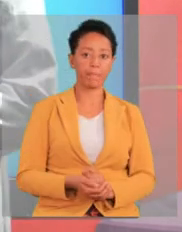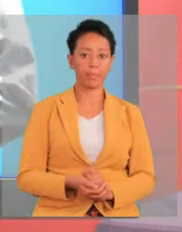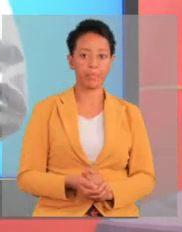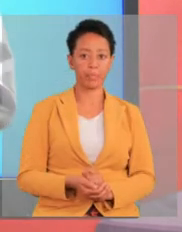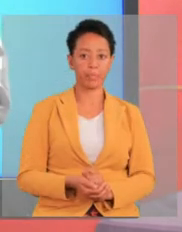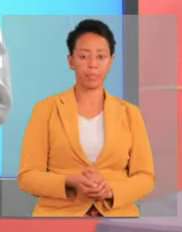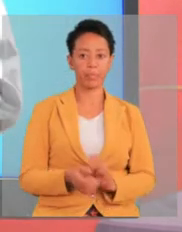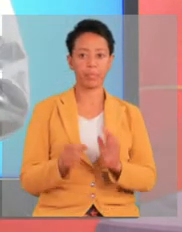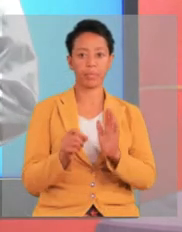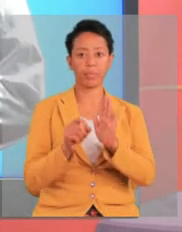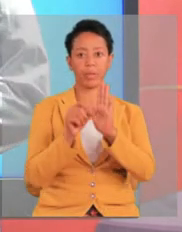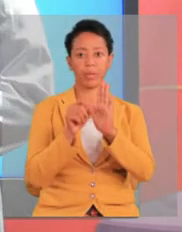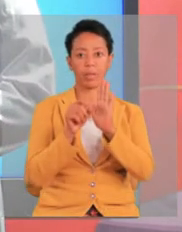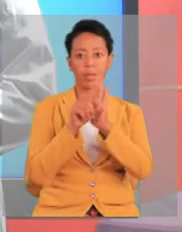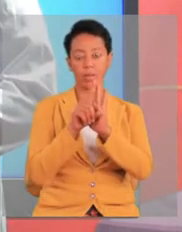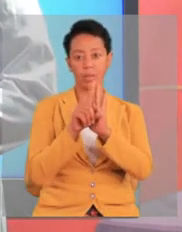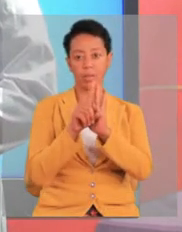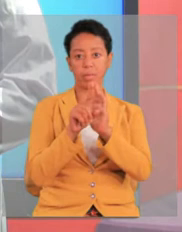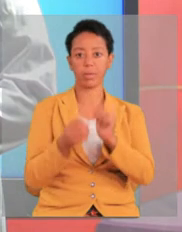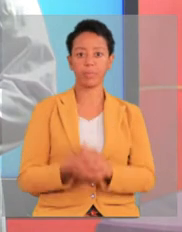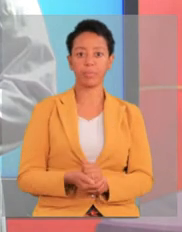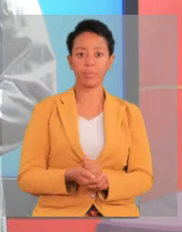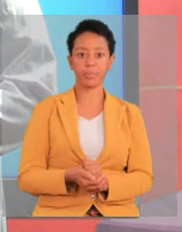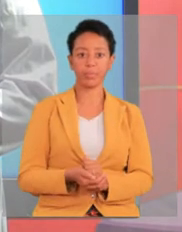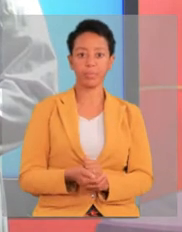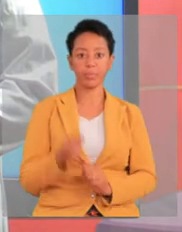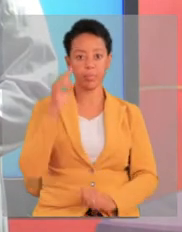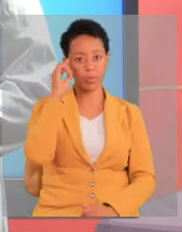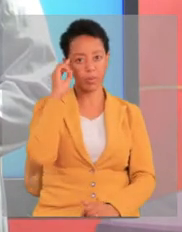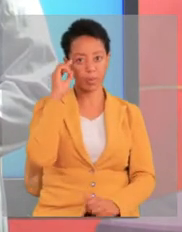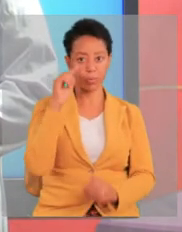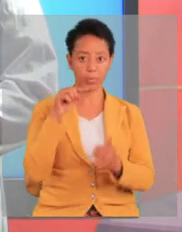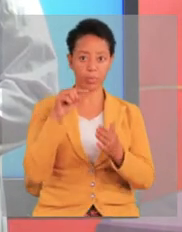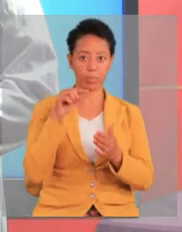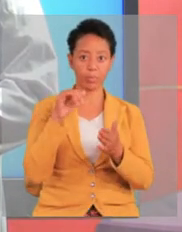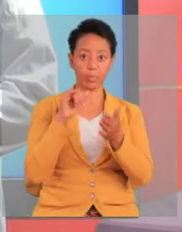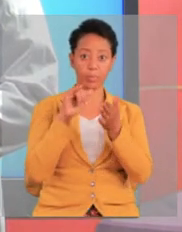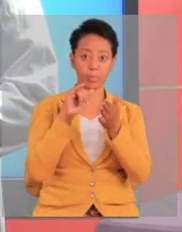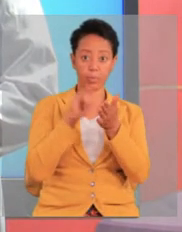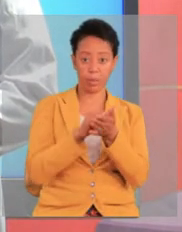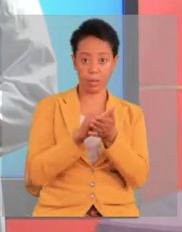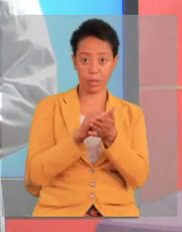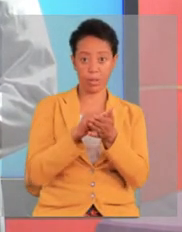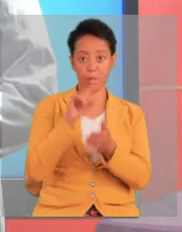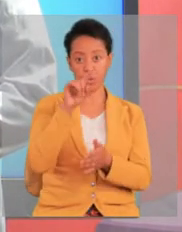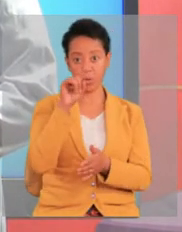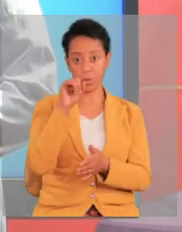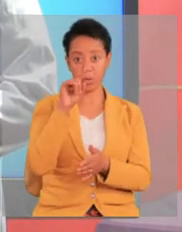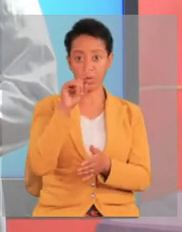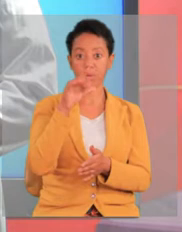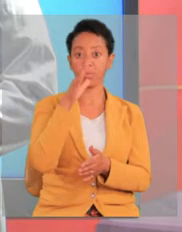Let me give you that one example. Assume that your mom or any member of the